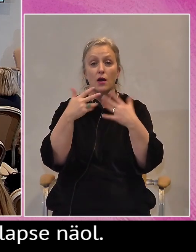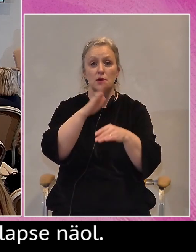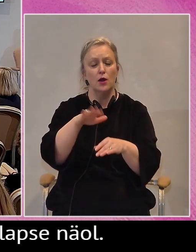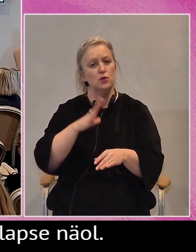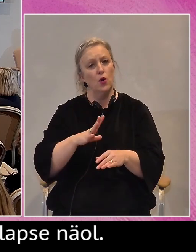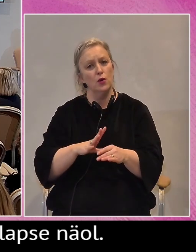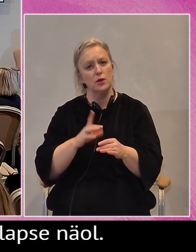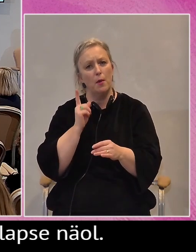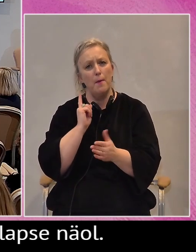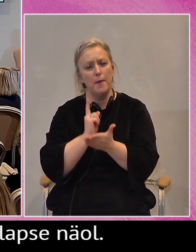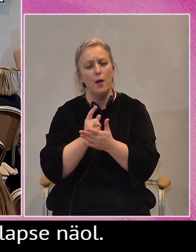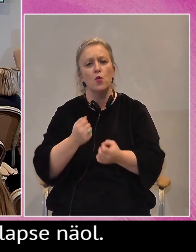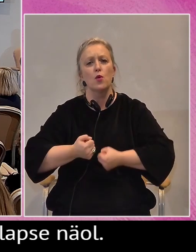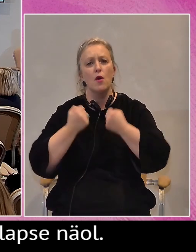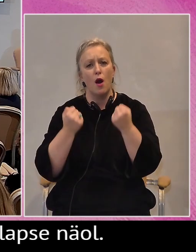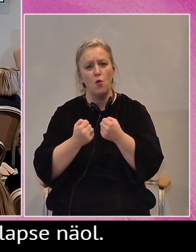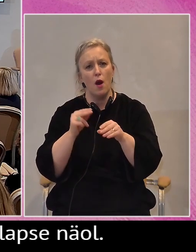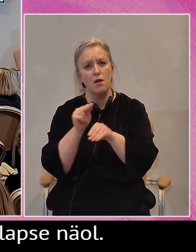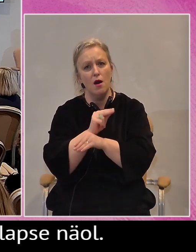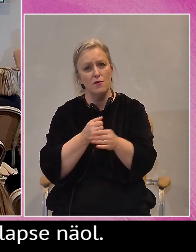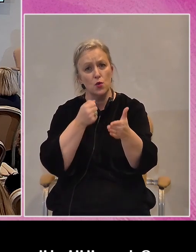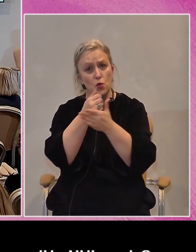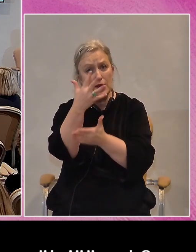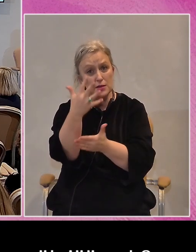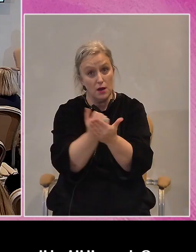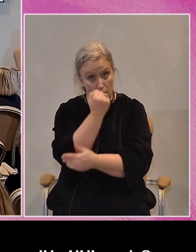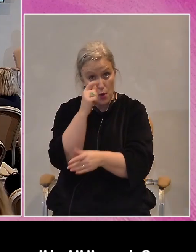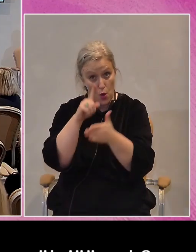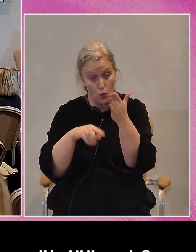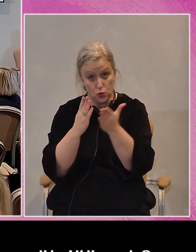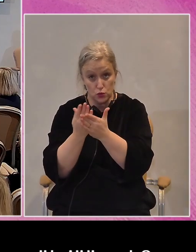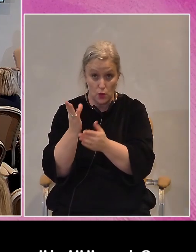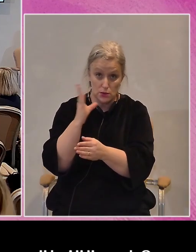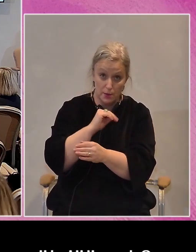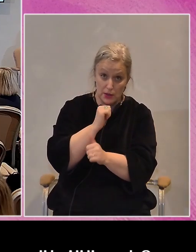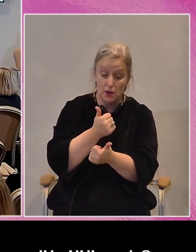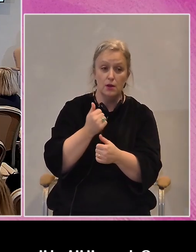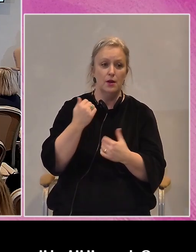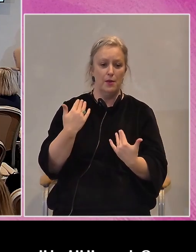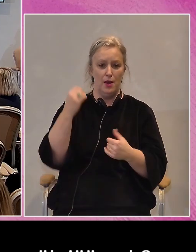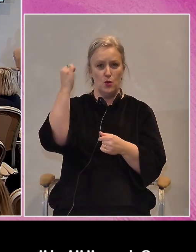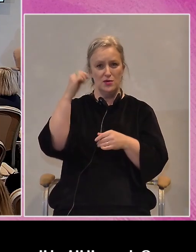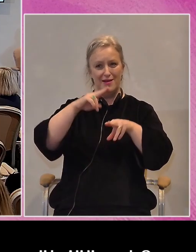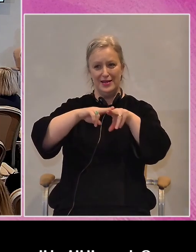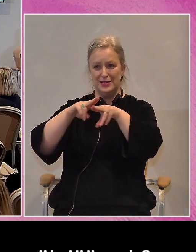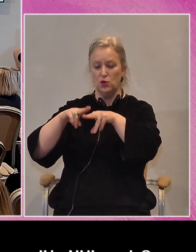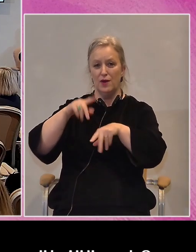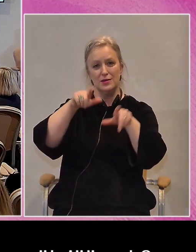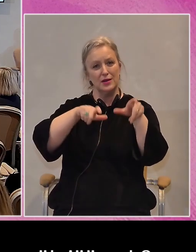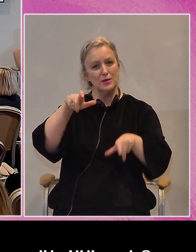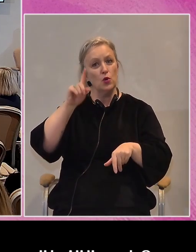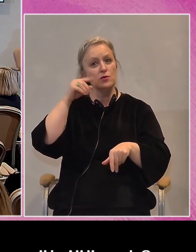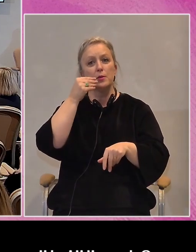Another question: how long do the other 8 children with Rett syndrome have to wait for treatment? Will it ever come to them?